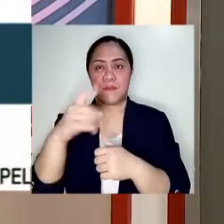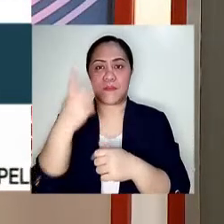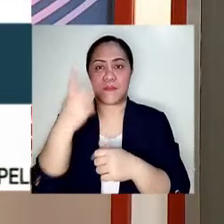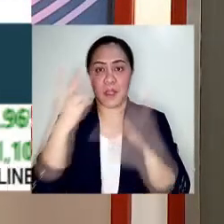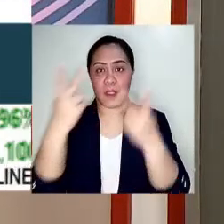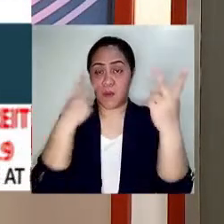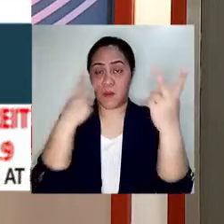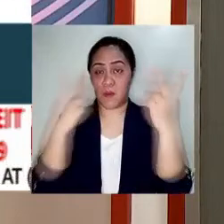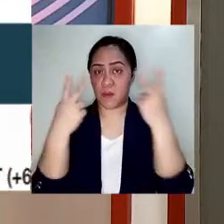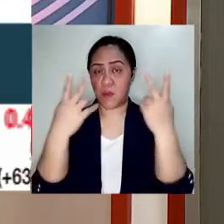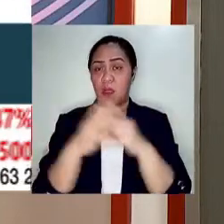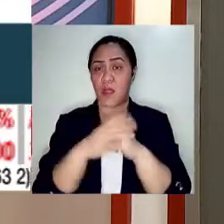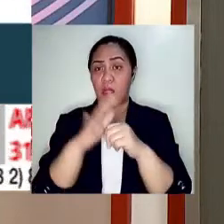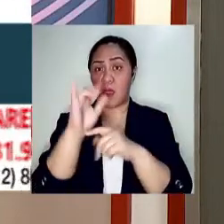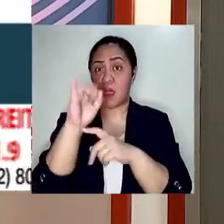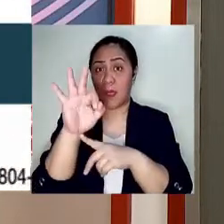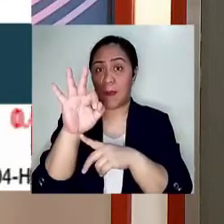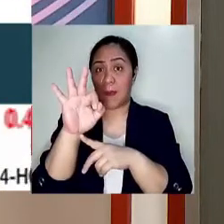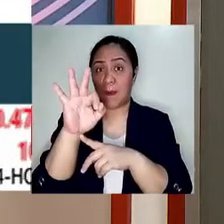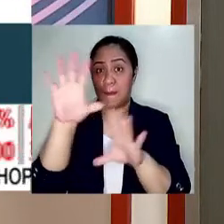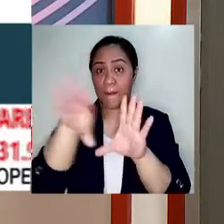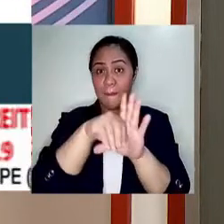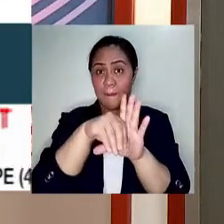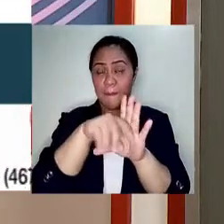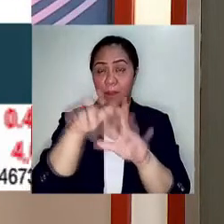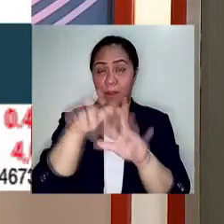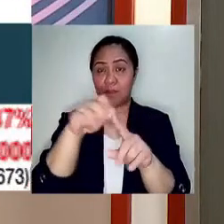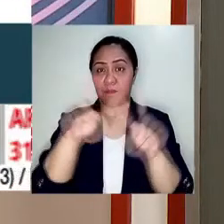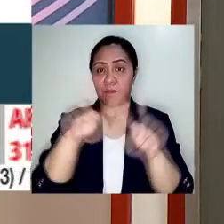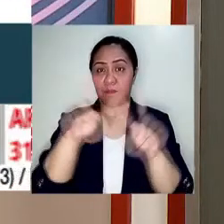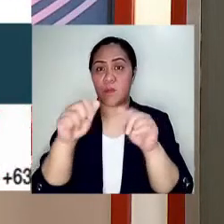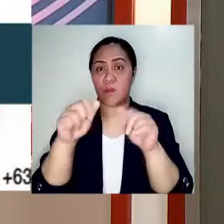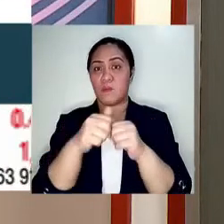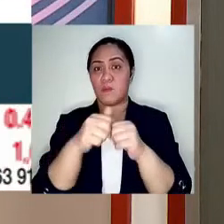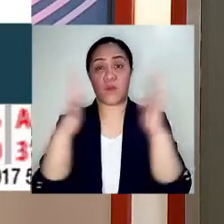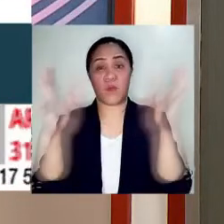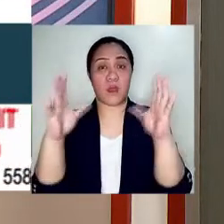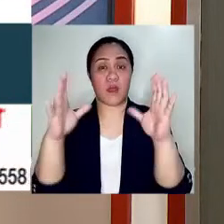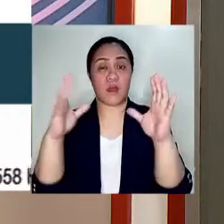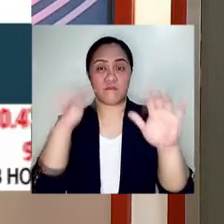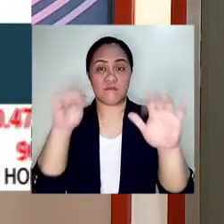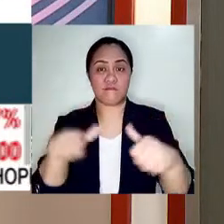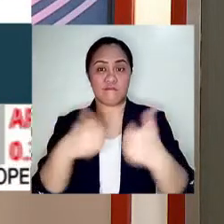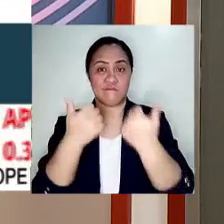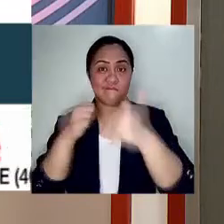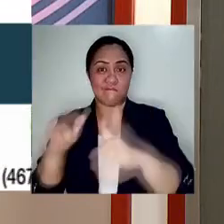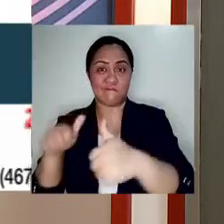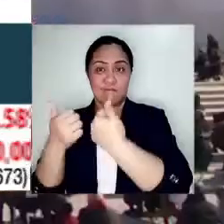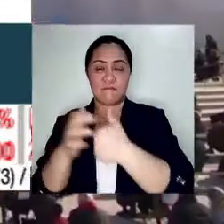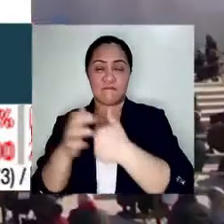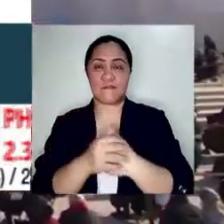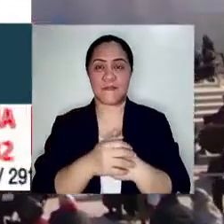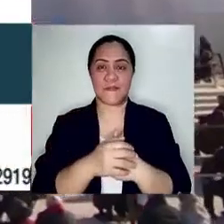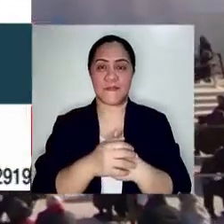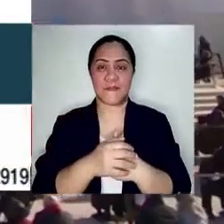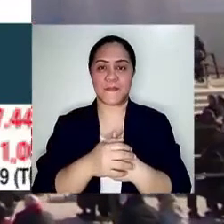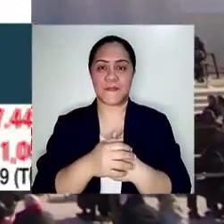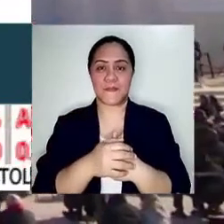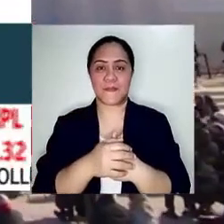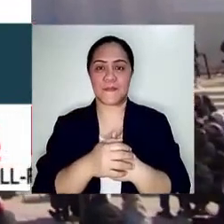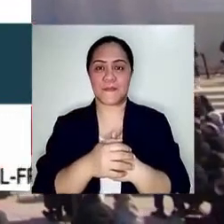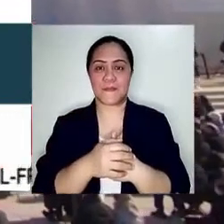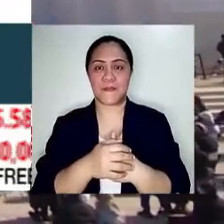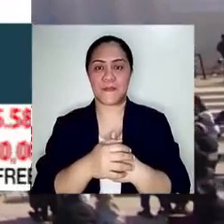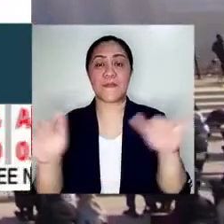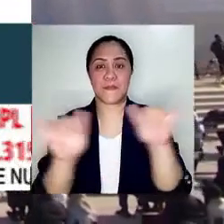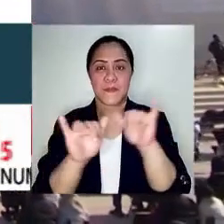not going to be without challenges, right? And what will be those challenges? Go ahead. Yeah, of course. We are still dealing